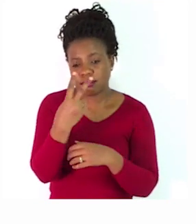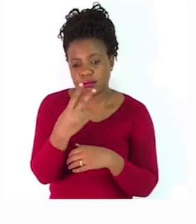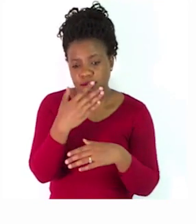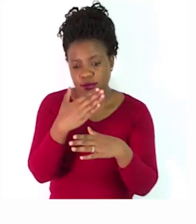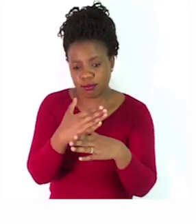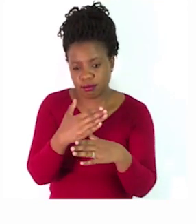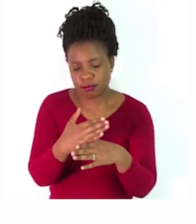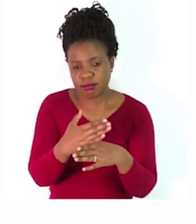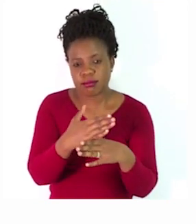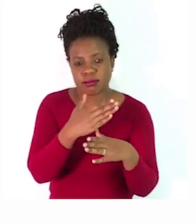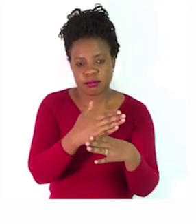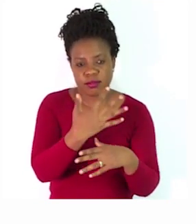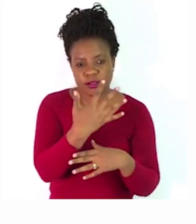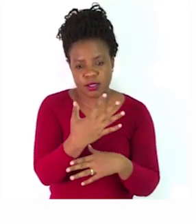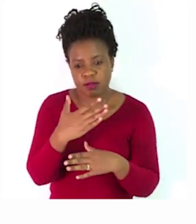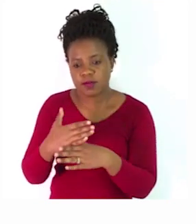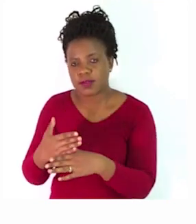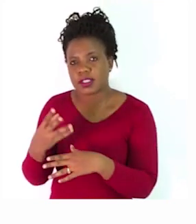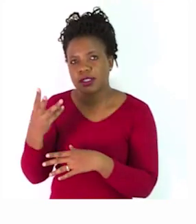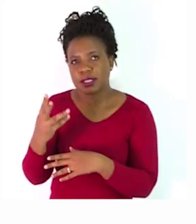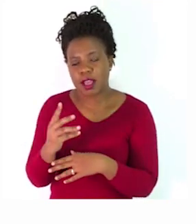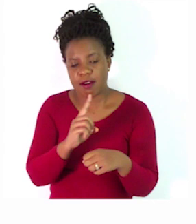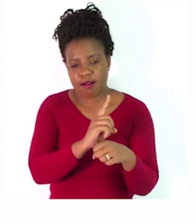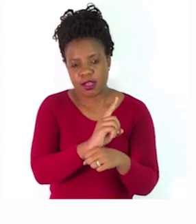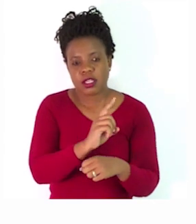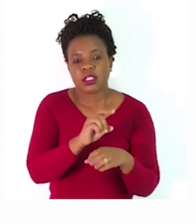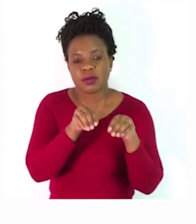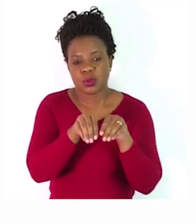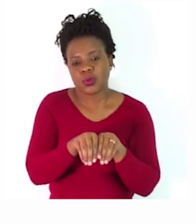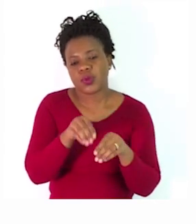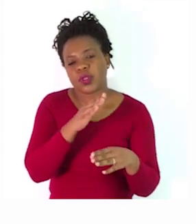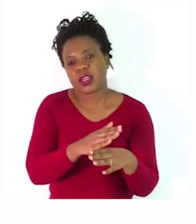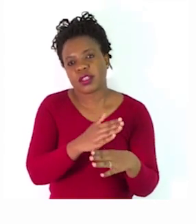5 and 6. Now, let us begin with activity 5.